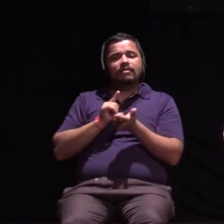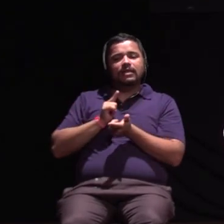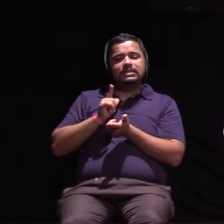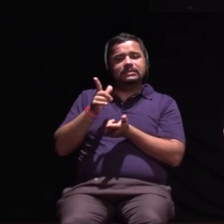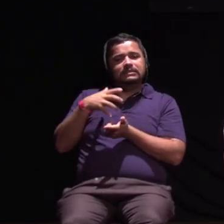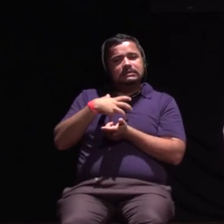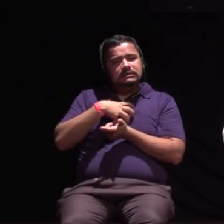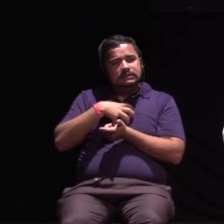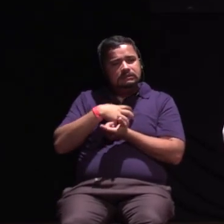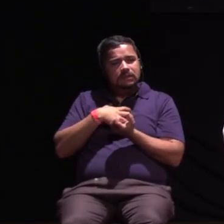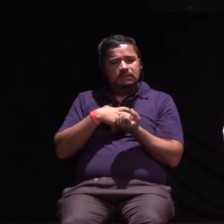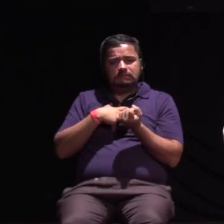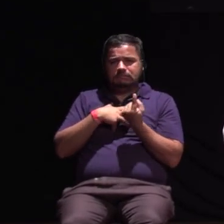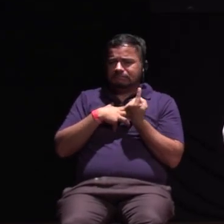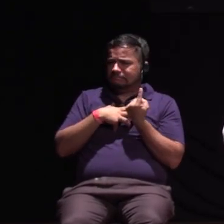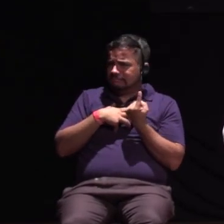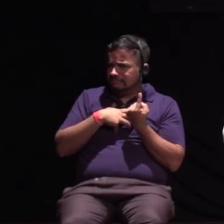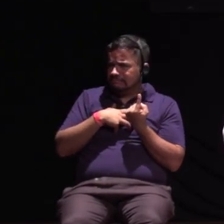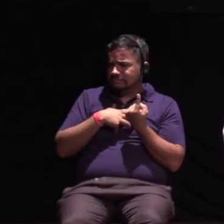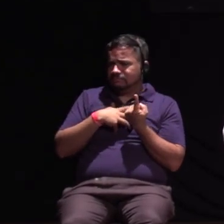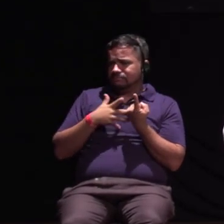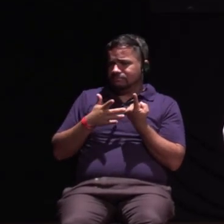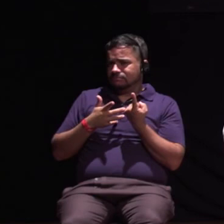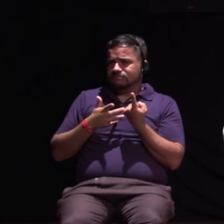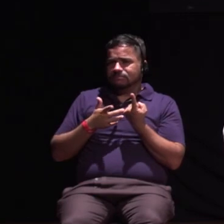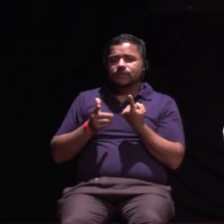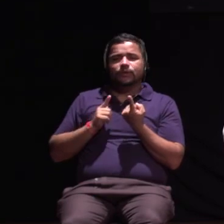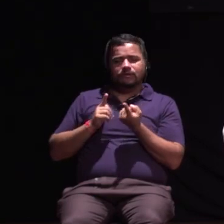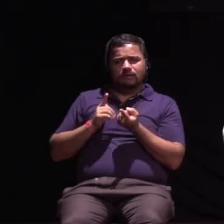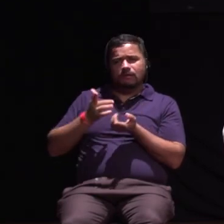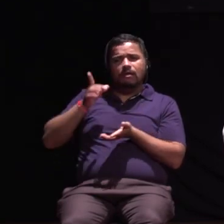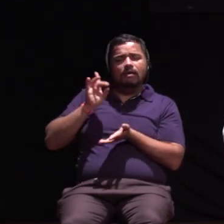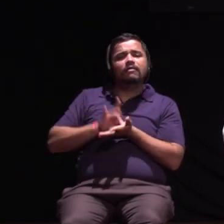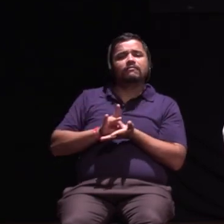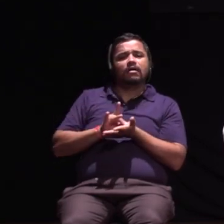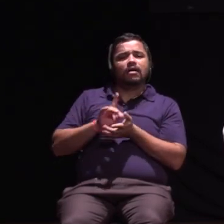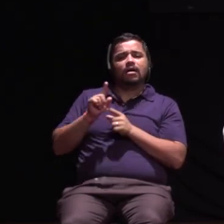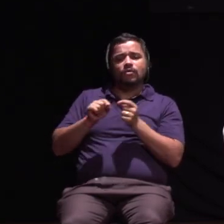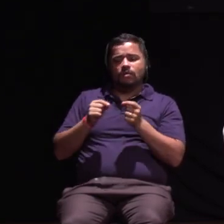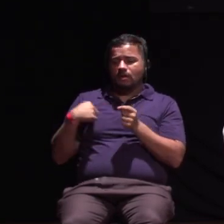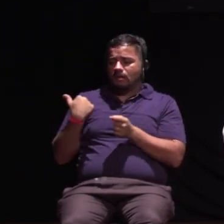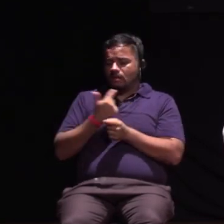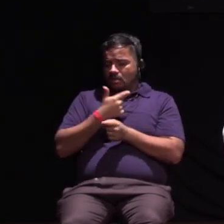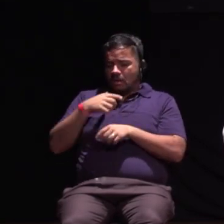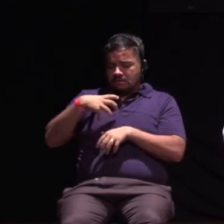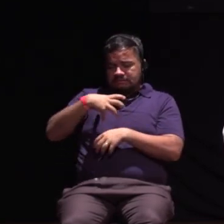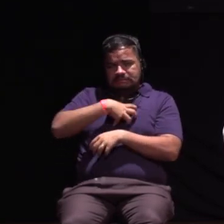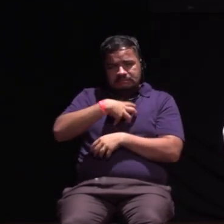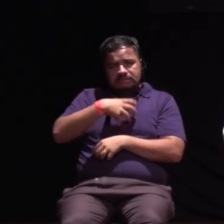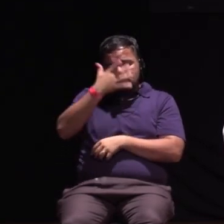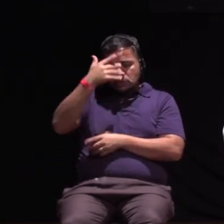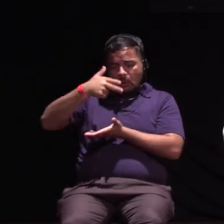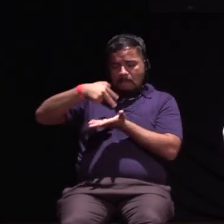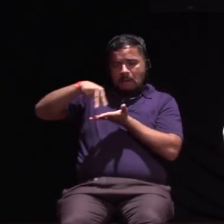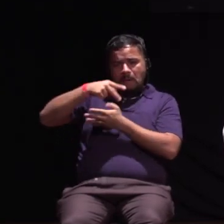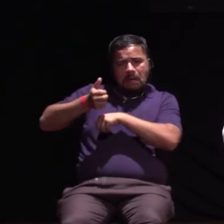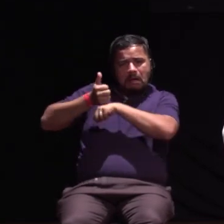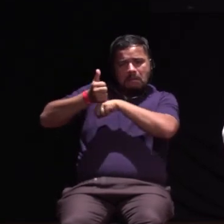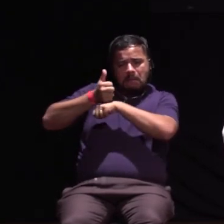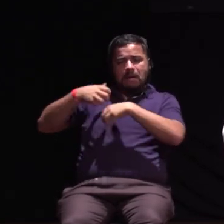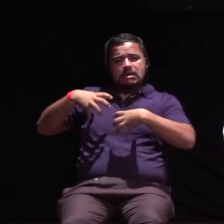are the flesh and bones and the bodies of the people who are performing. So I think it's just something to be mindful